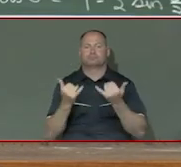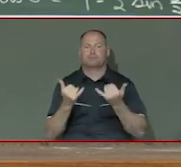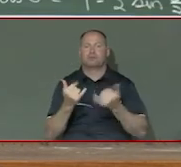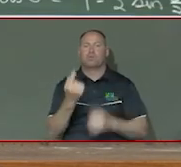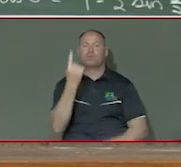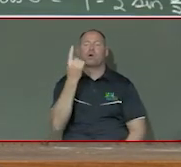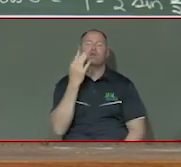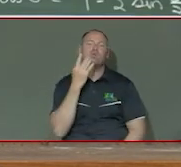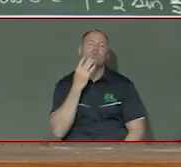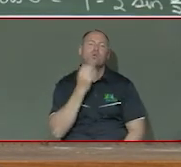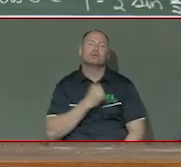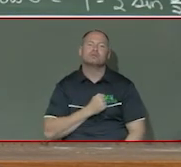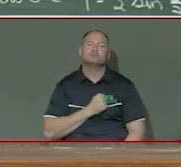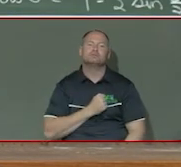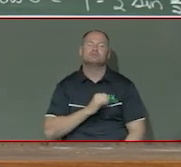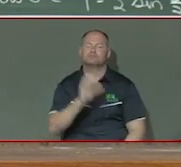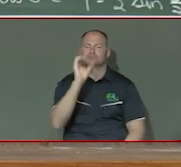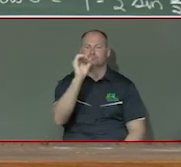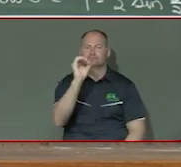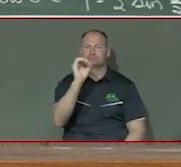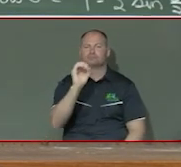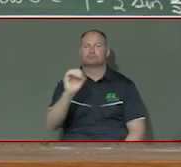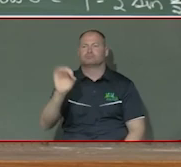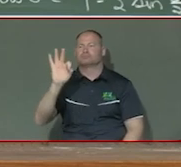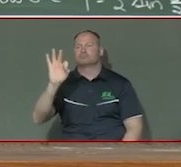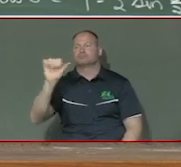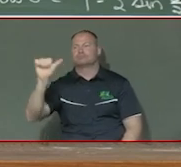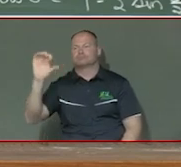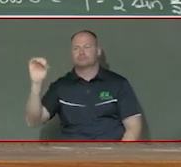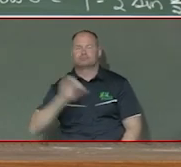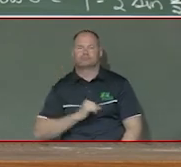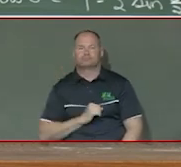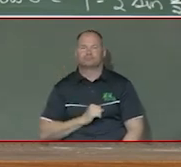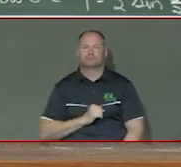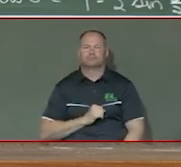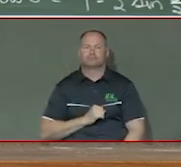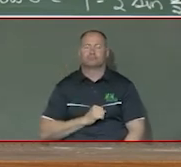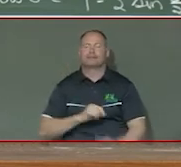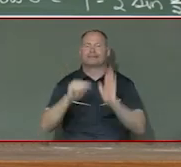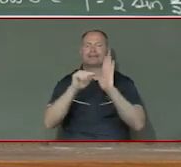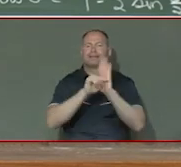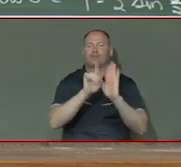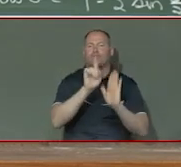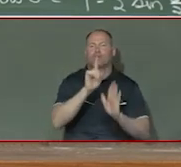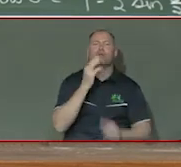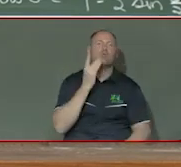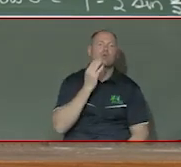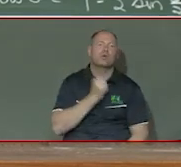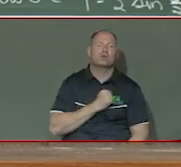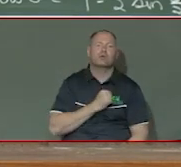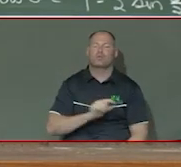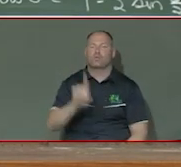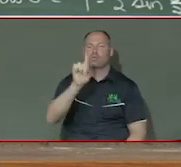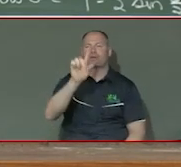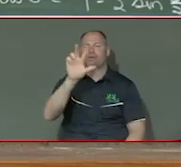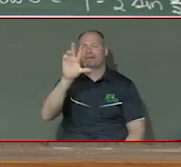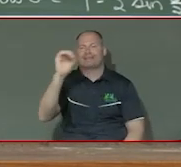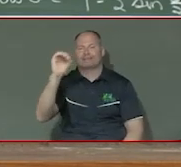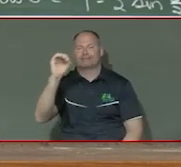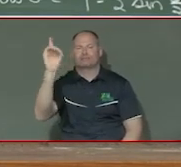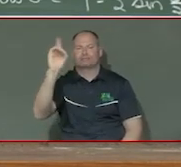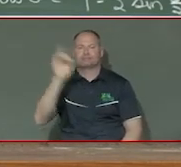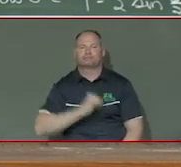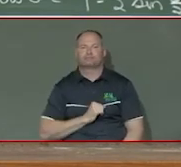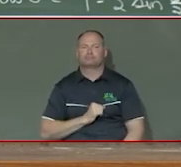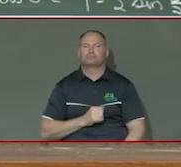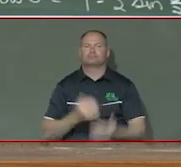1? At 0 degrees and 360 degrees. When is it negative 1? At 180 degrees. And that